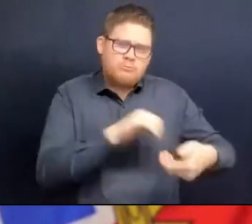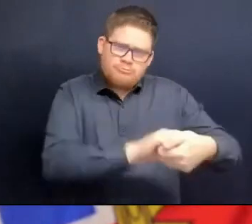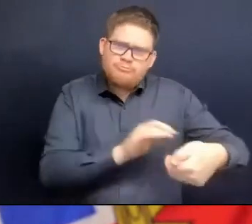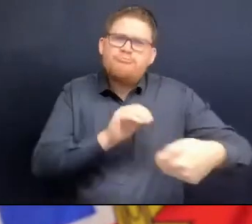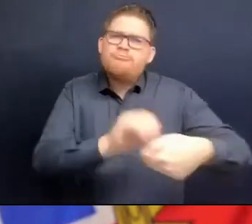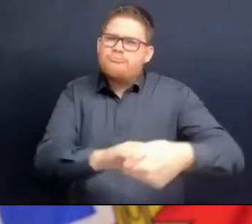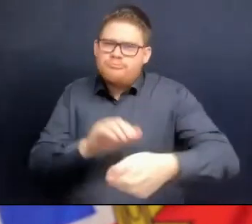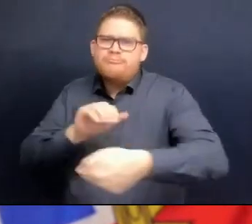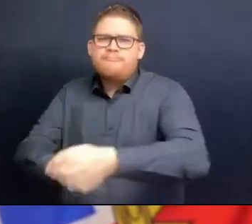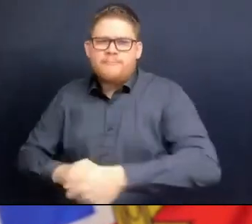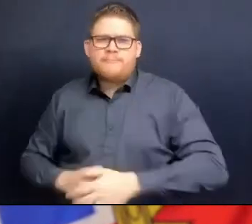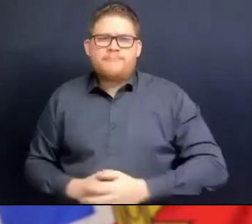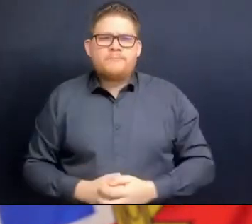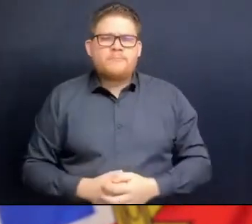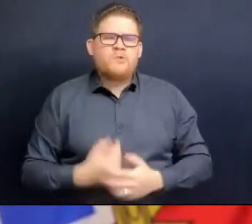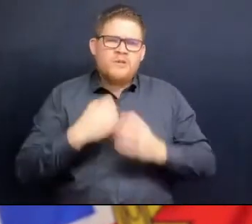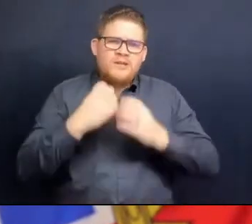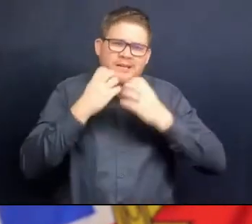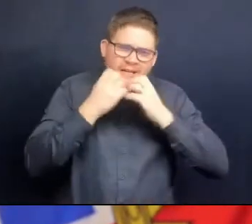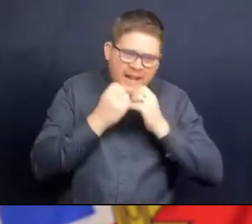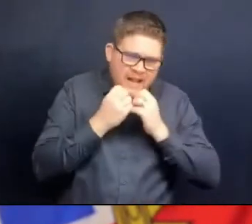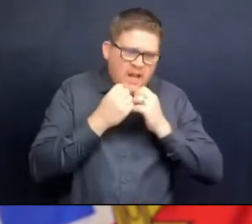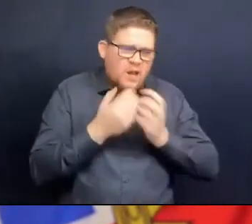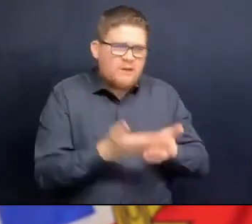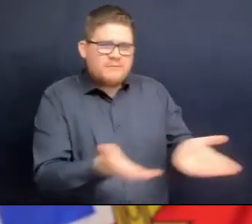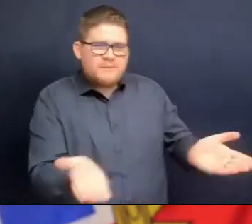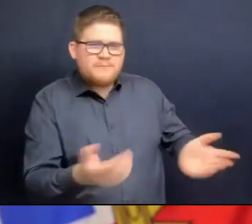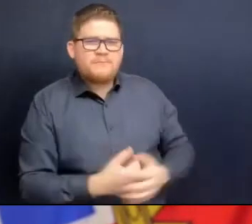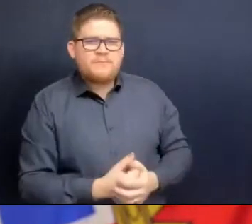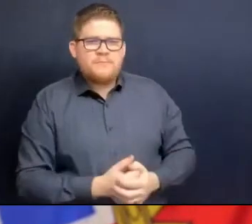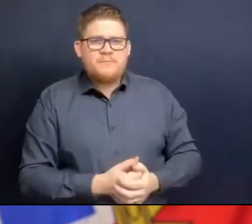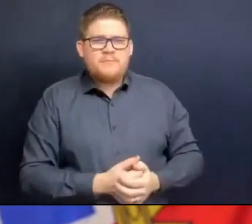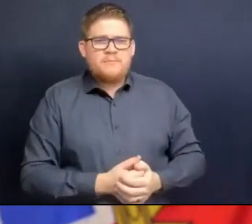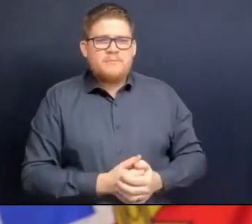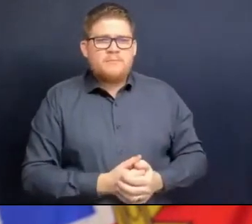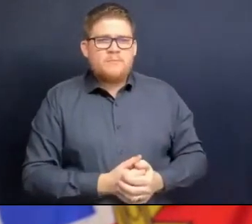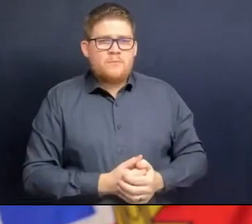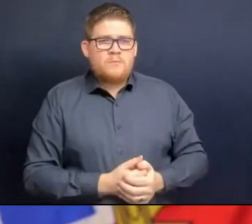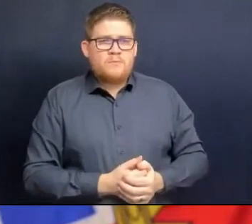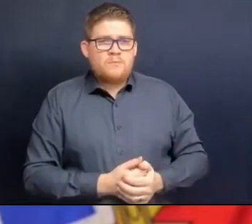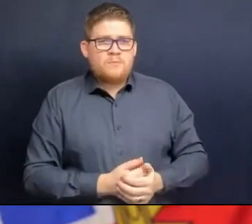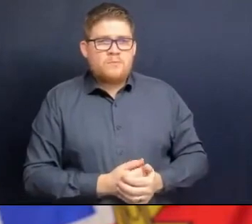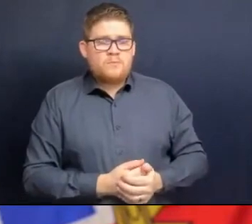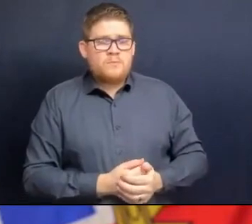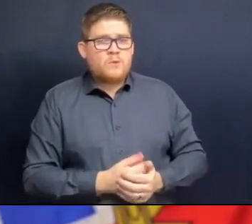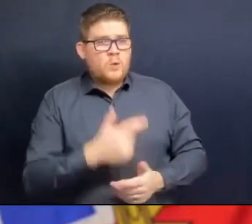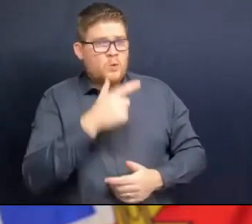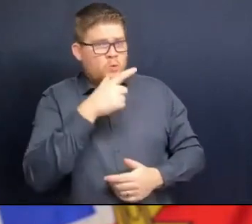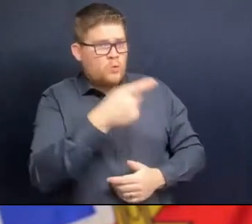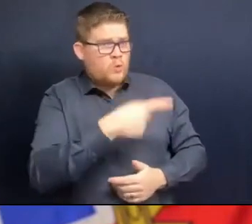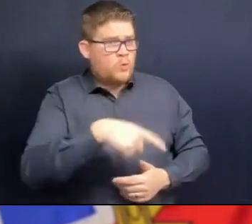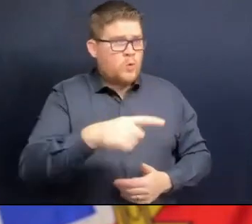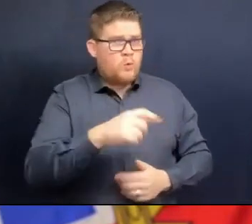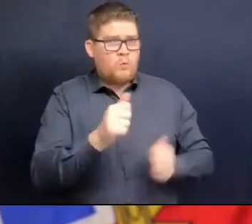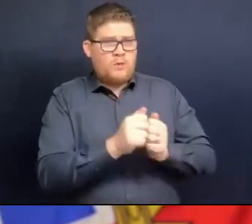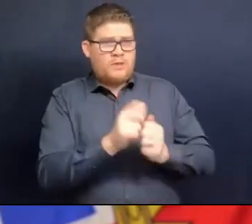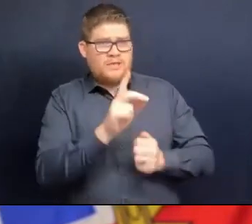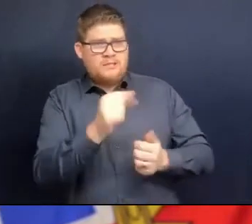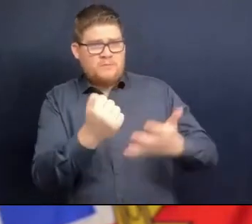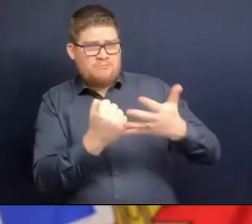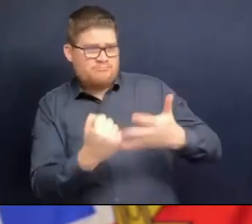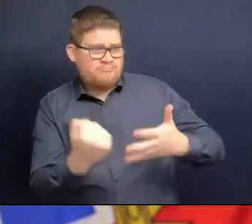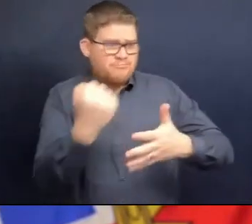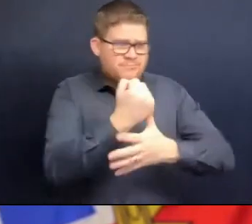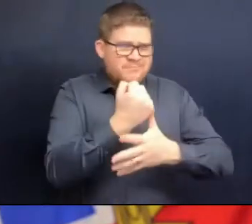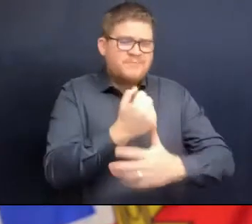We prioritize people with disabilities for vaccination and many for testing, for support. We've included people